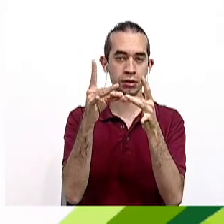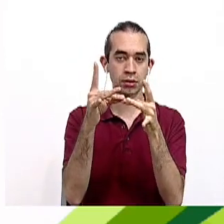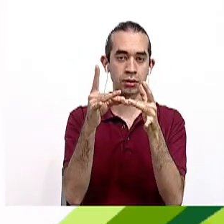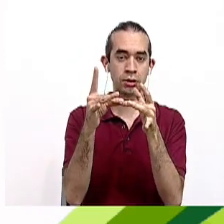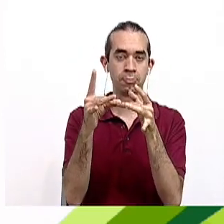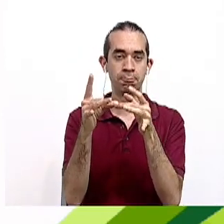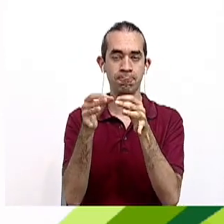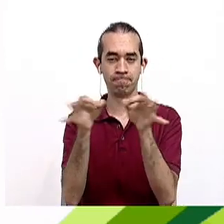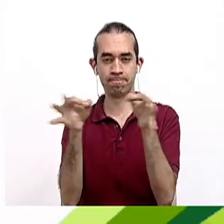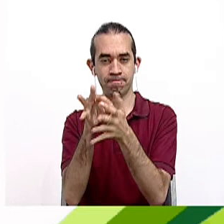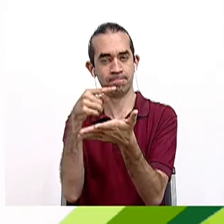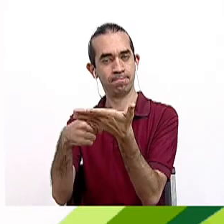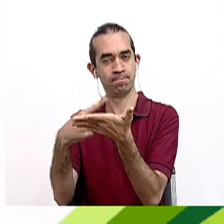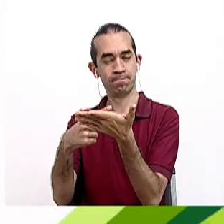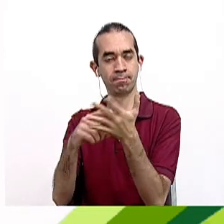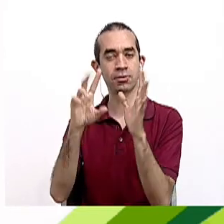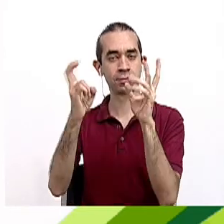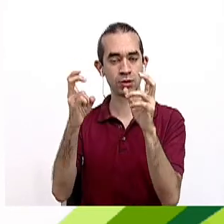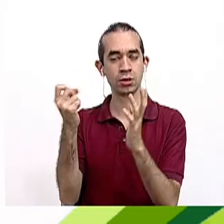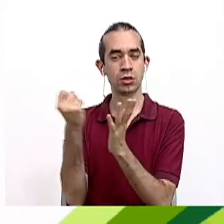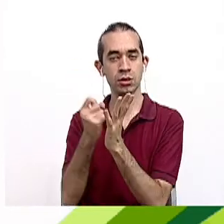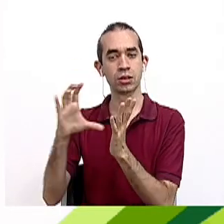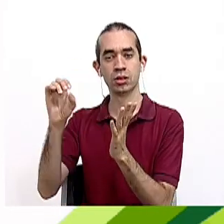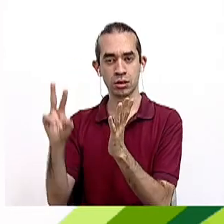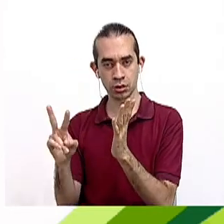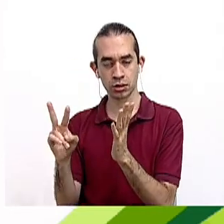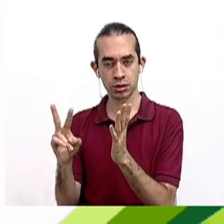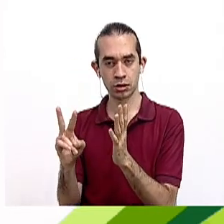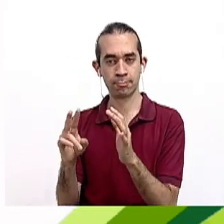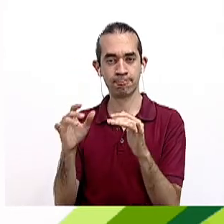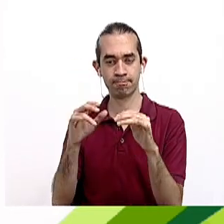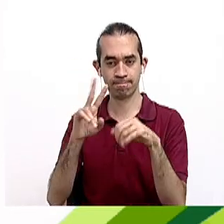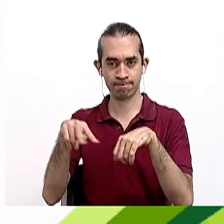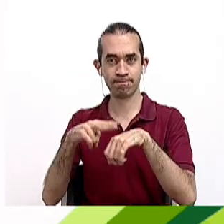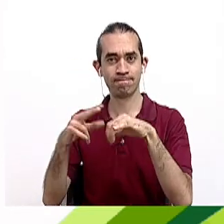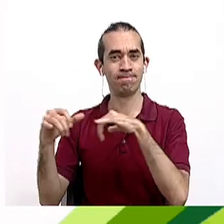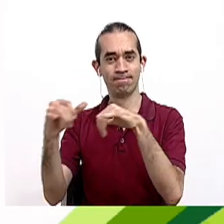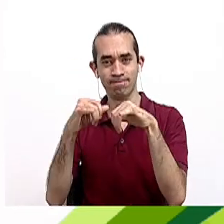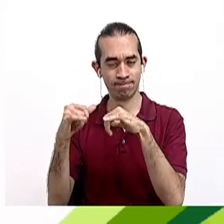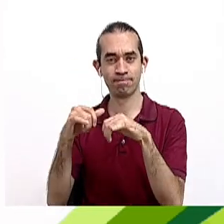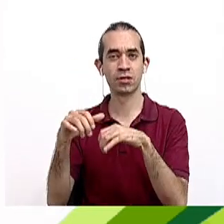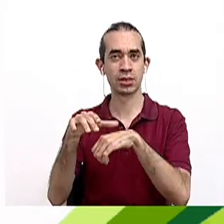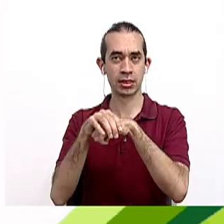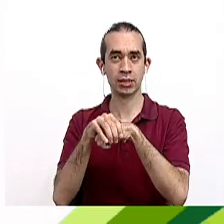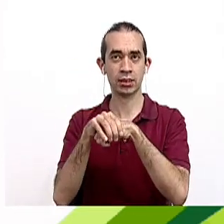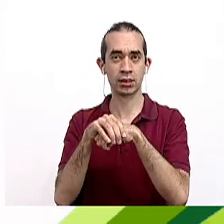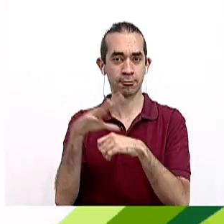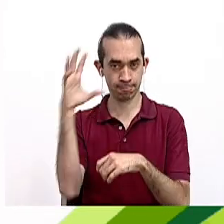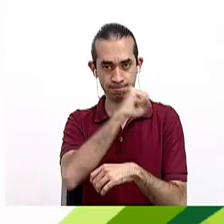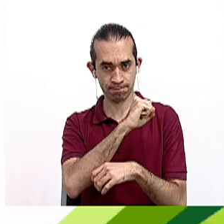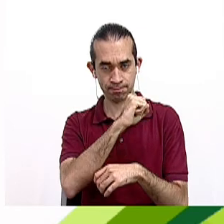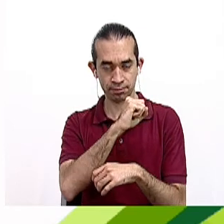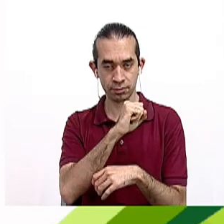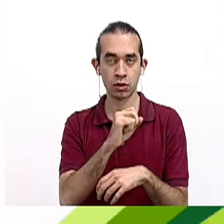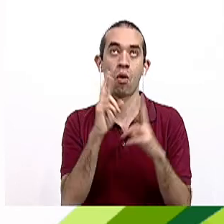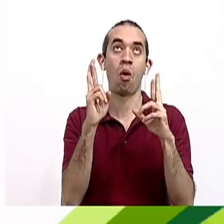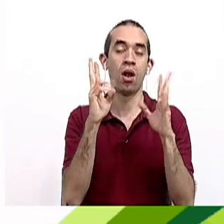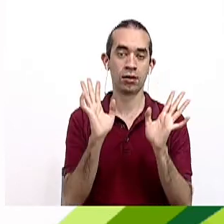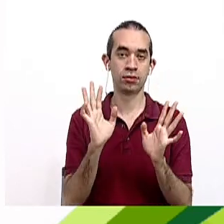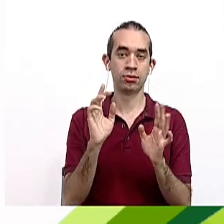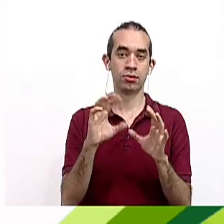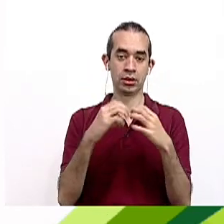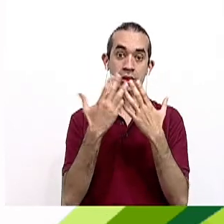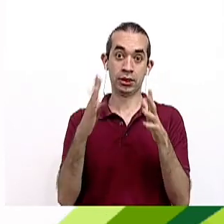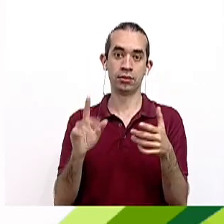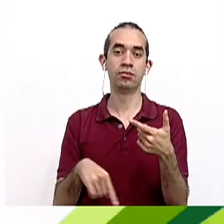long discussion about carbon footprint by using standard English. I hope you did, because we did in class, right?